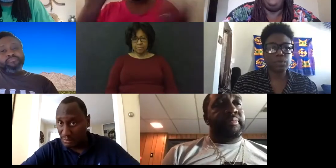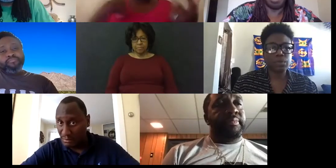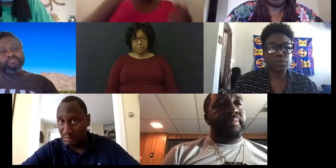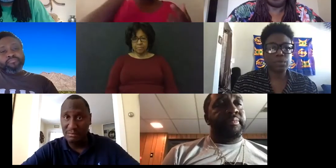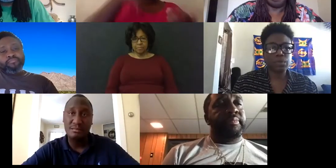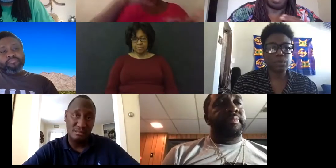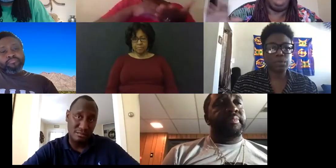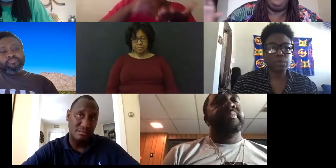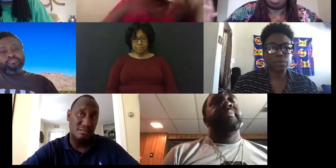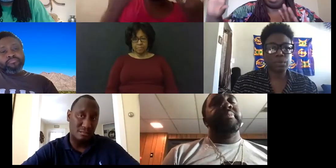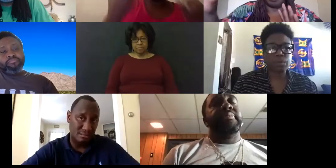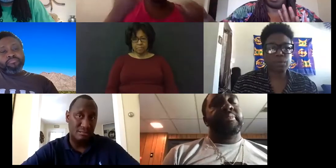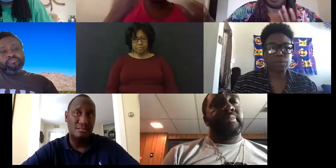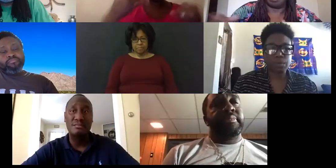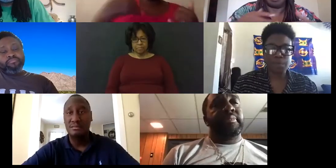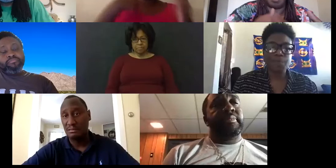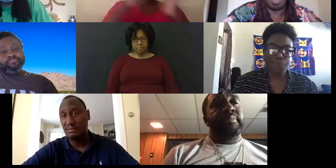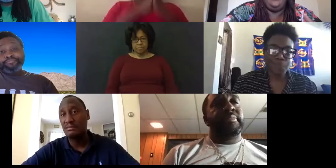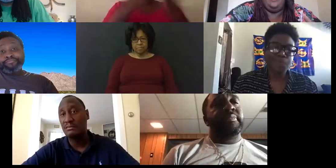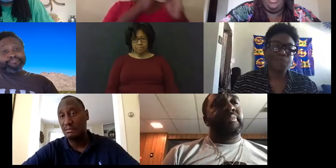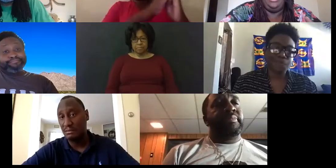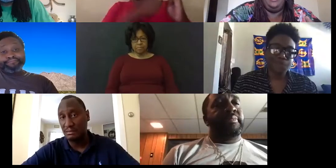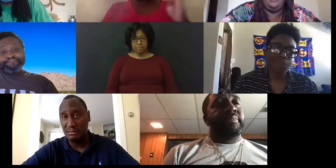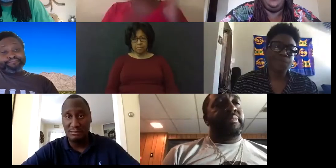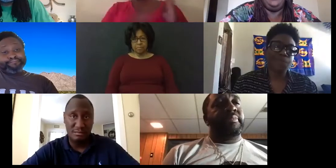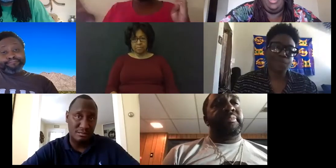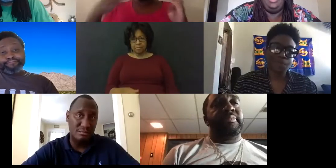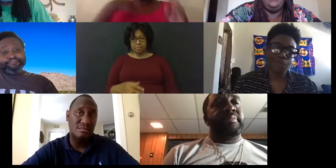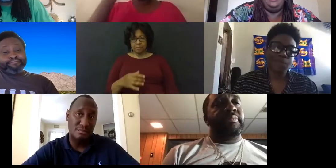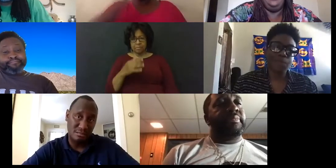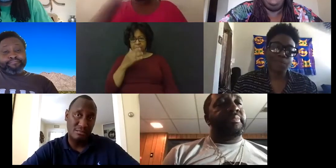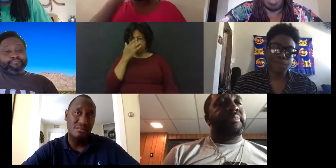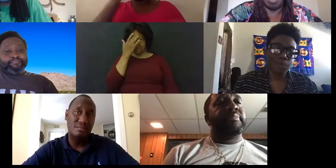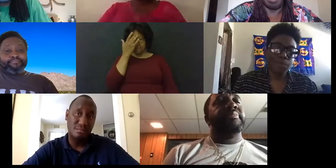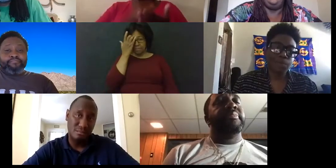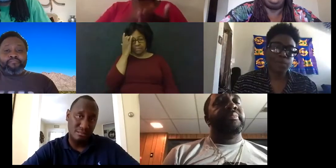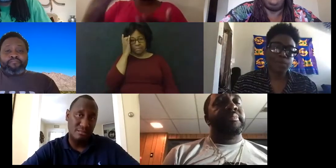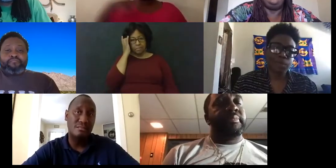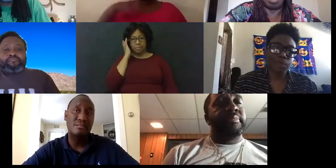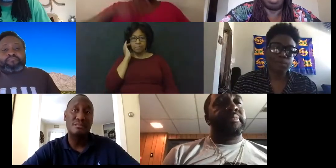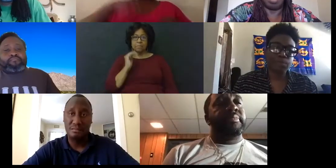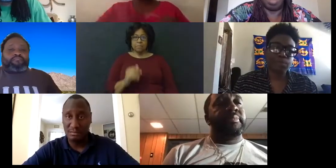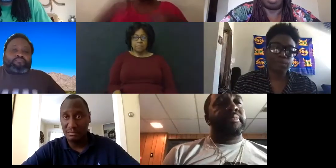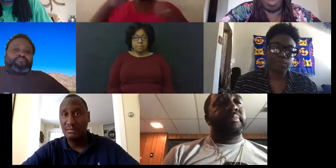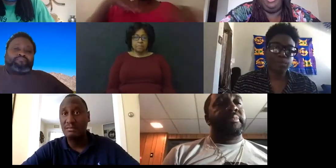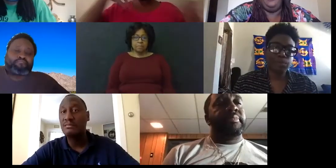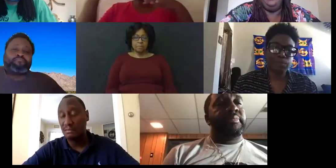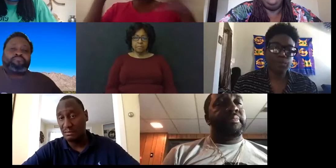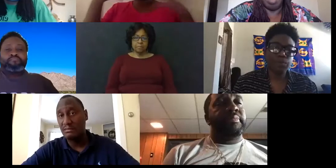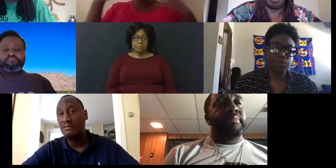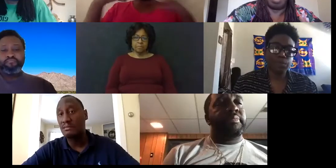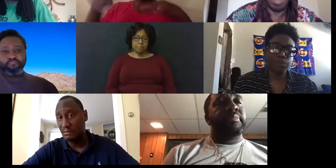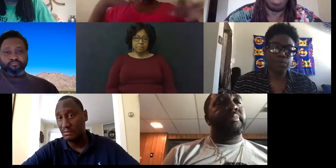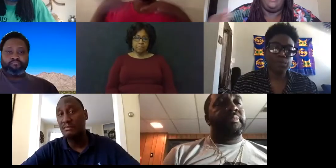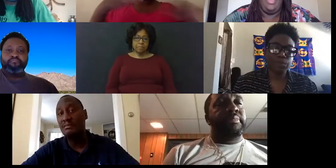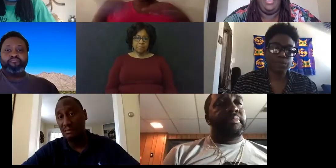now. There are books, there's Google. Do not waste Black disabled people's time on trying to explain to you their trauma